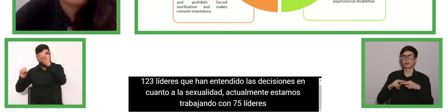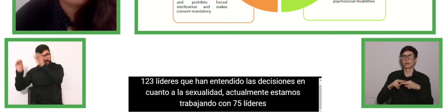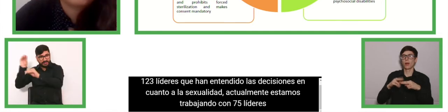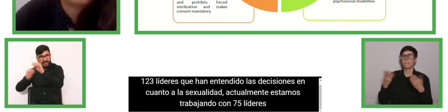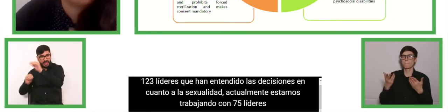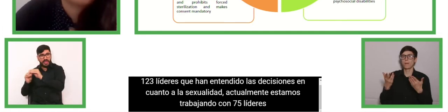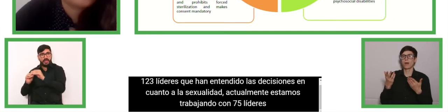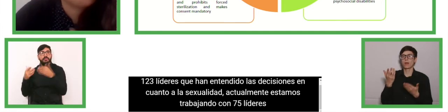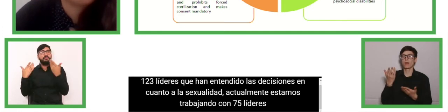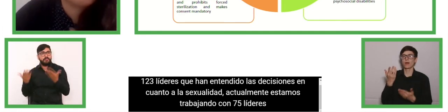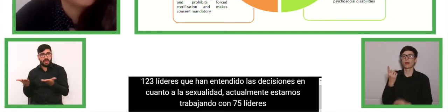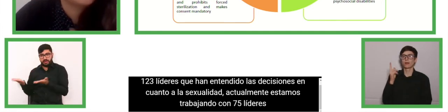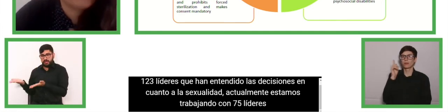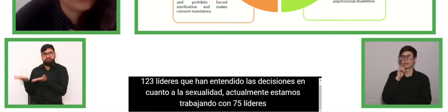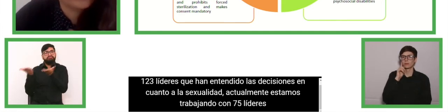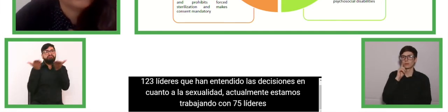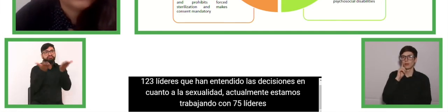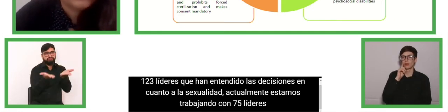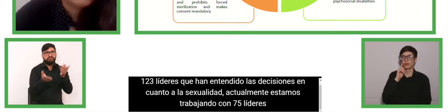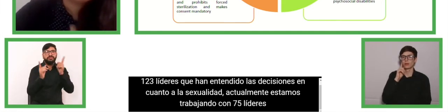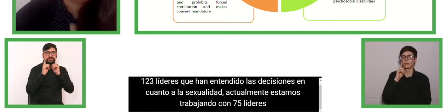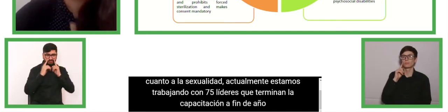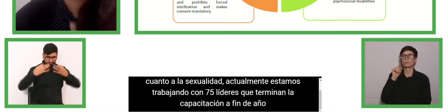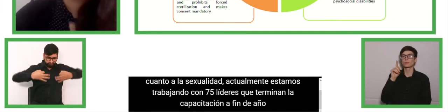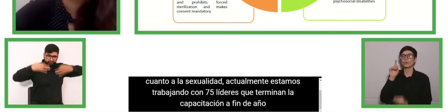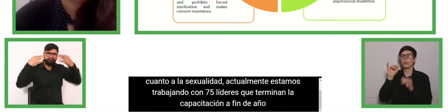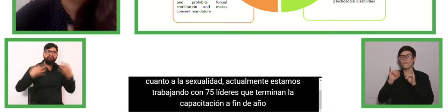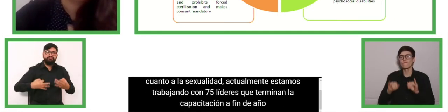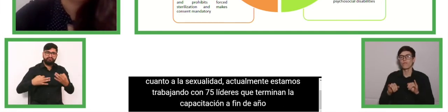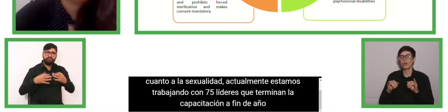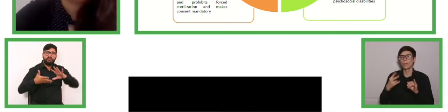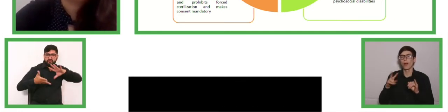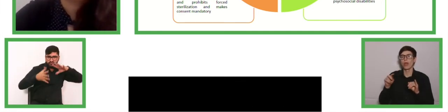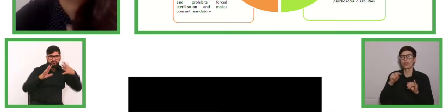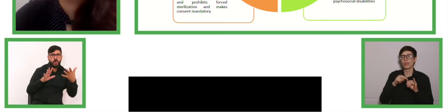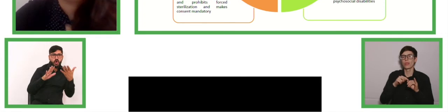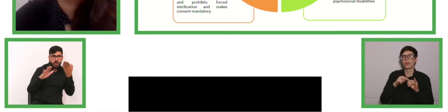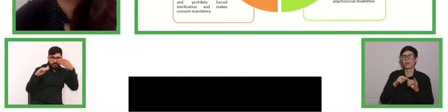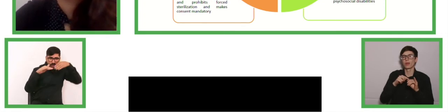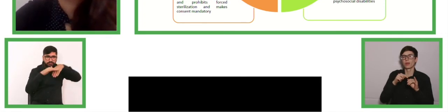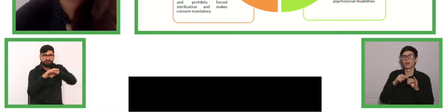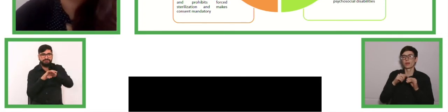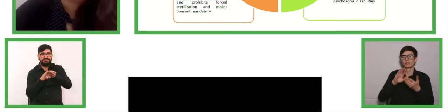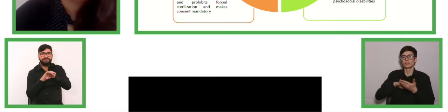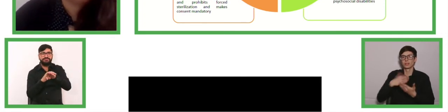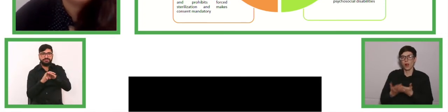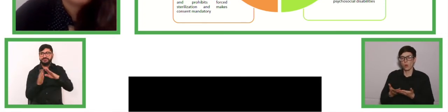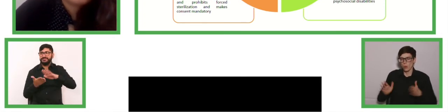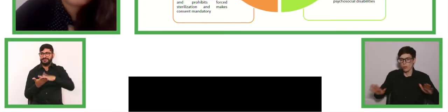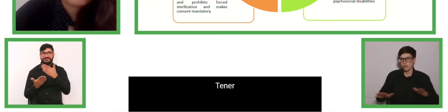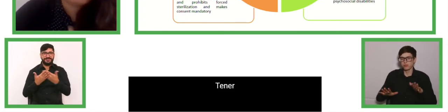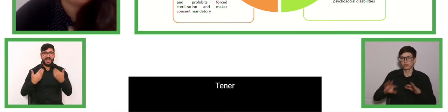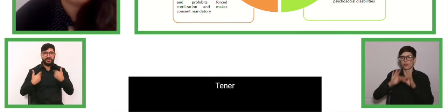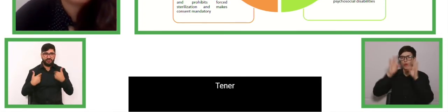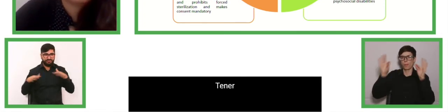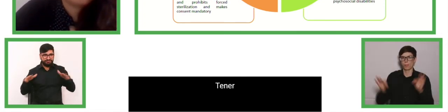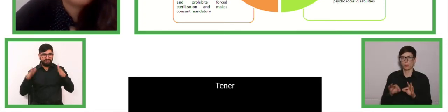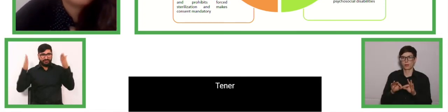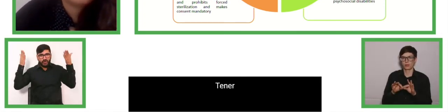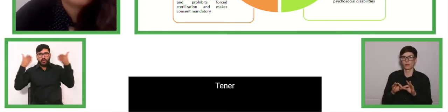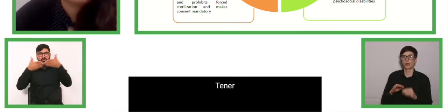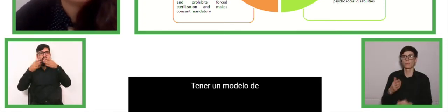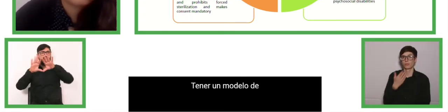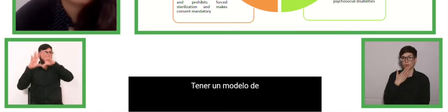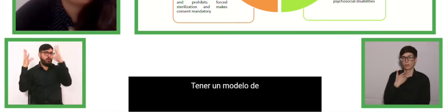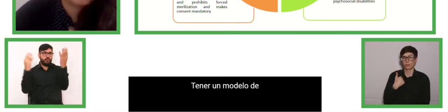comprehensible and accessible health provision model that will allow for people with disabilities to have